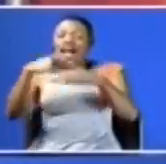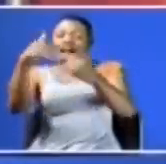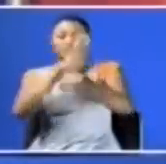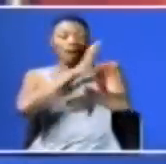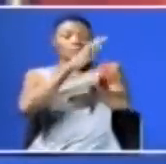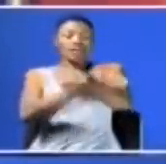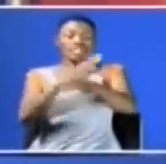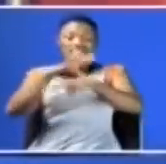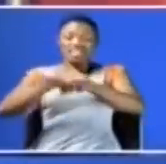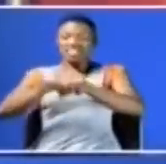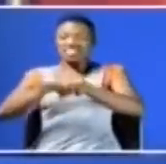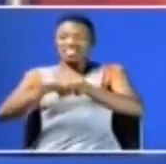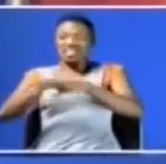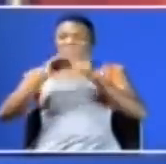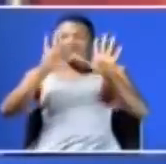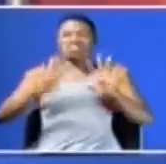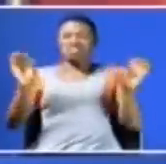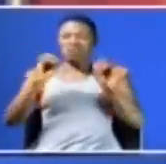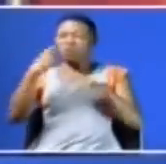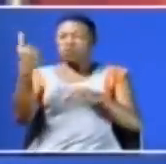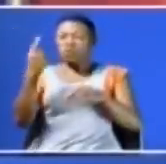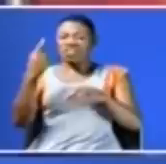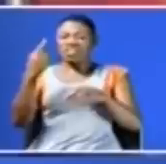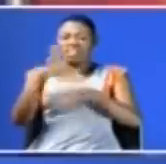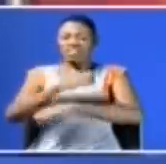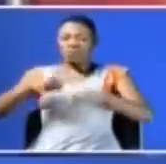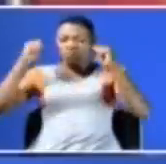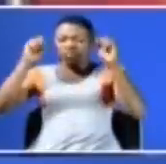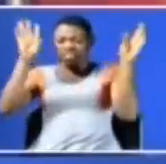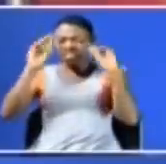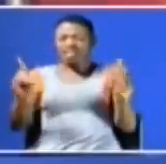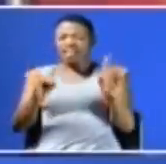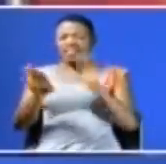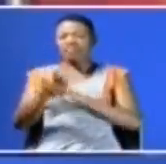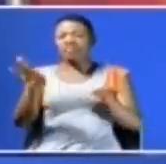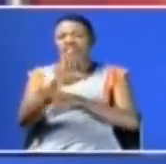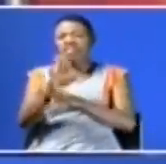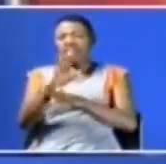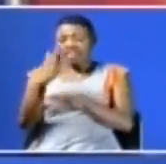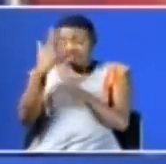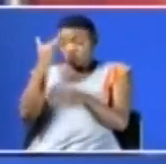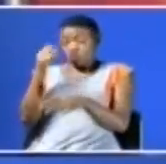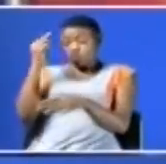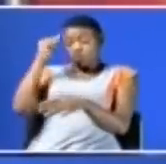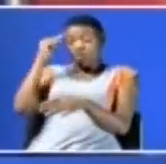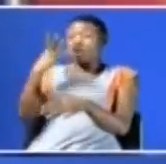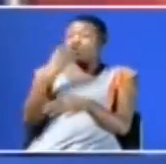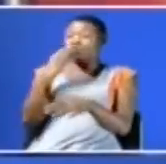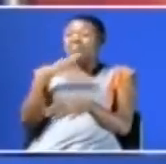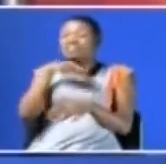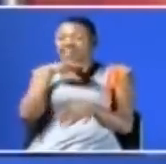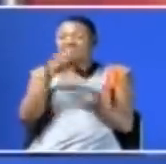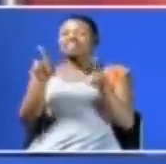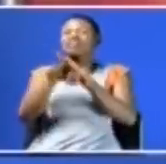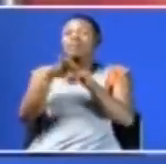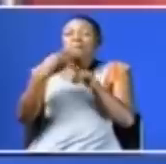it no longer matters, really. The boss will determine what to do. And that's why you get that perception that ODM is all about Raila, and they can't really